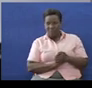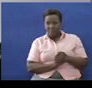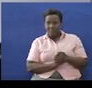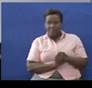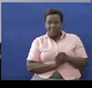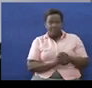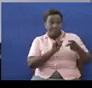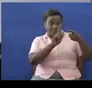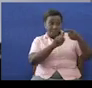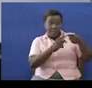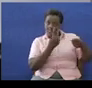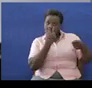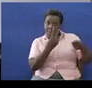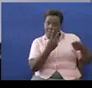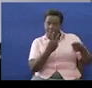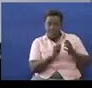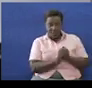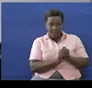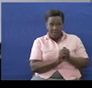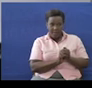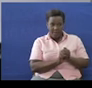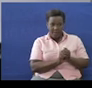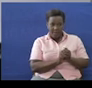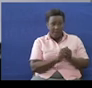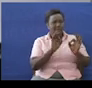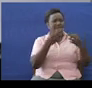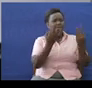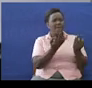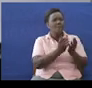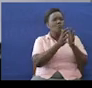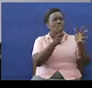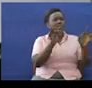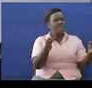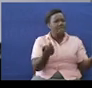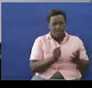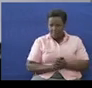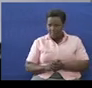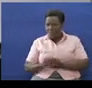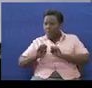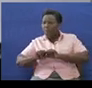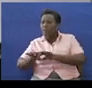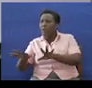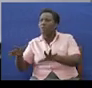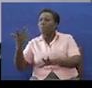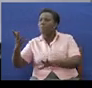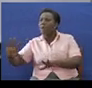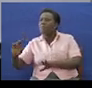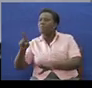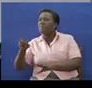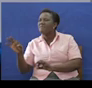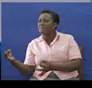major things. The first one will be, we are going to look at the family size, water supply, and